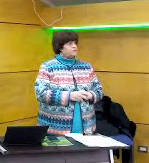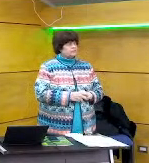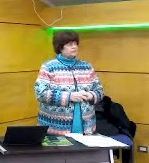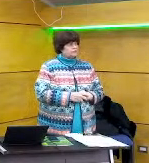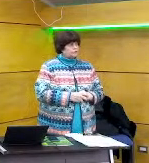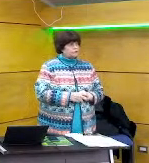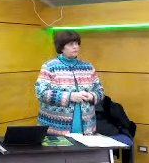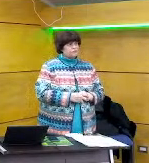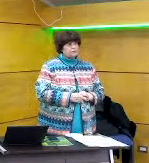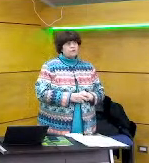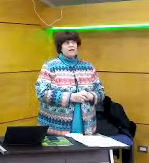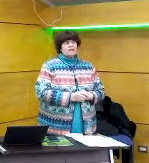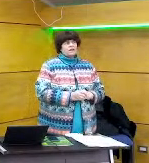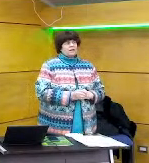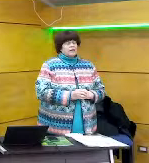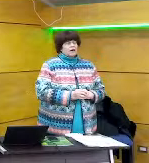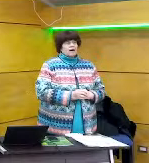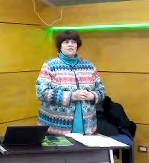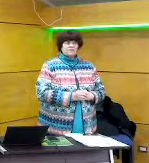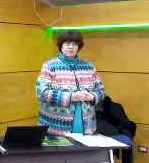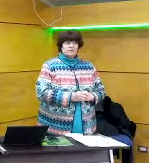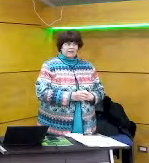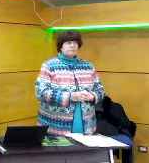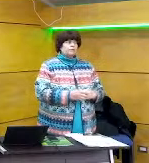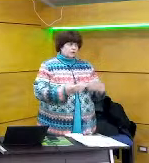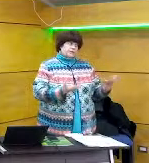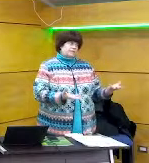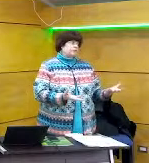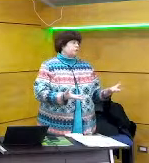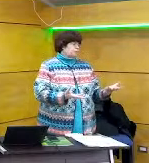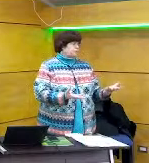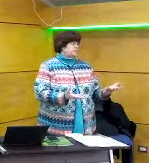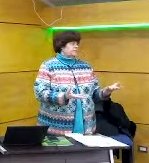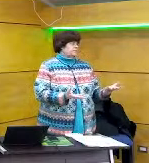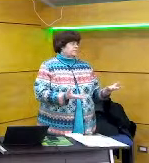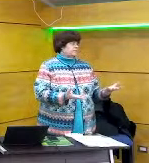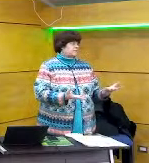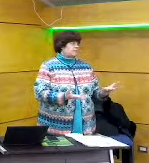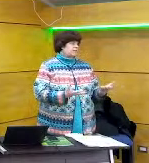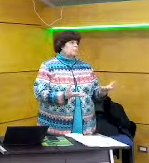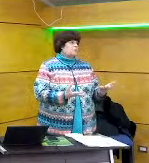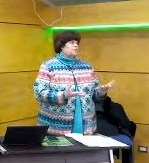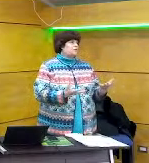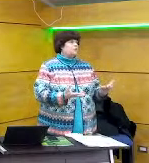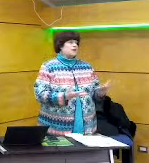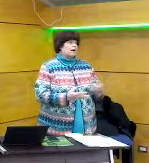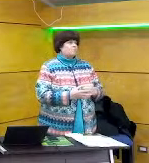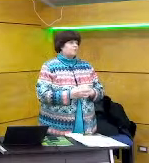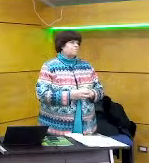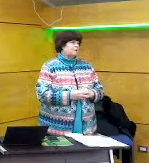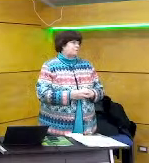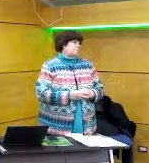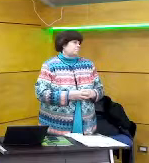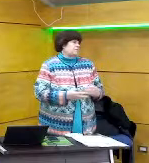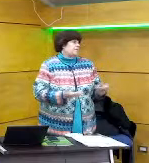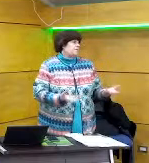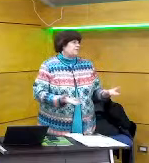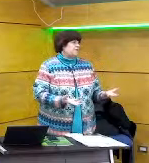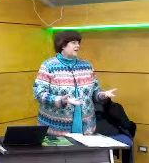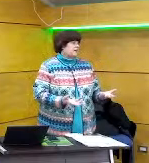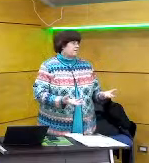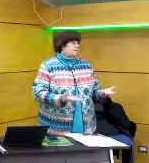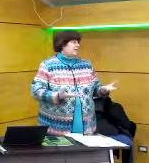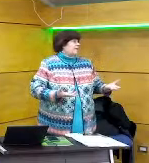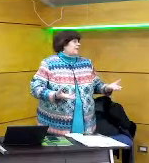they're introduced to are things they're going to have heard in the news. It's not going to be a new topic, but they